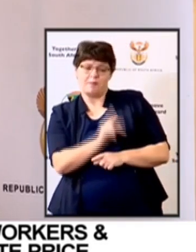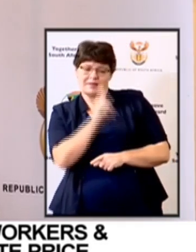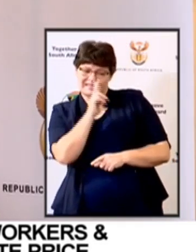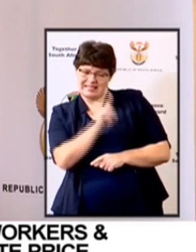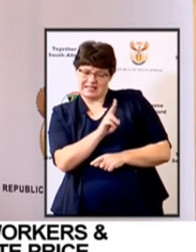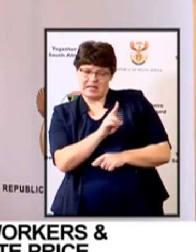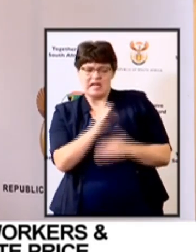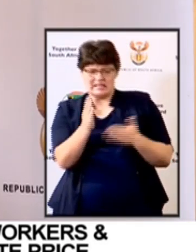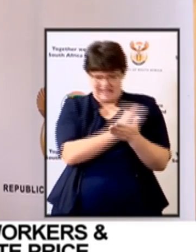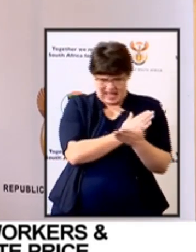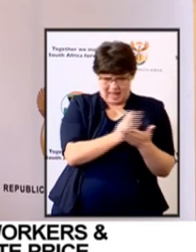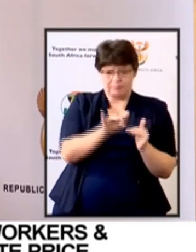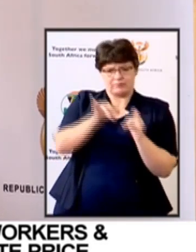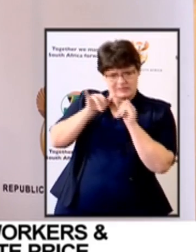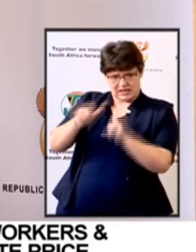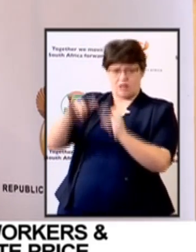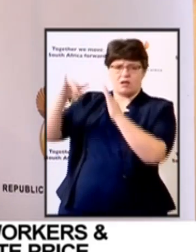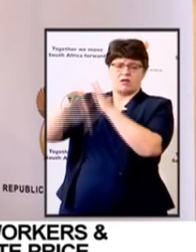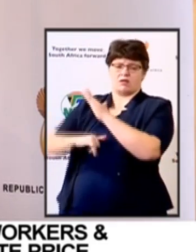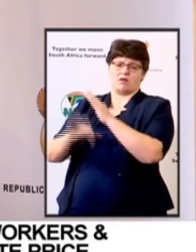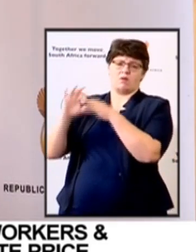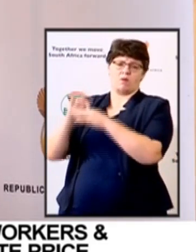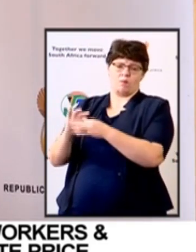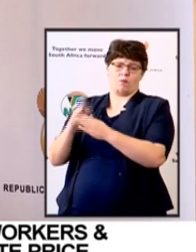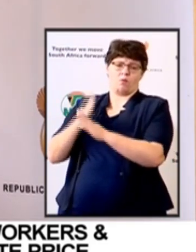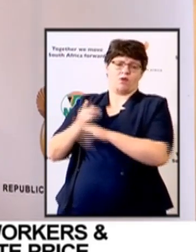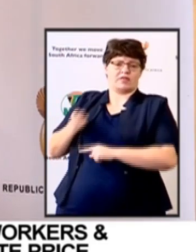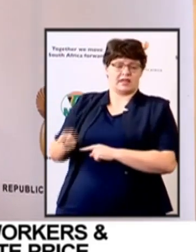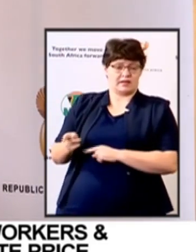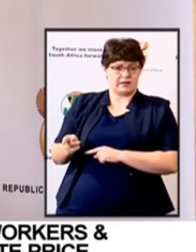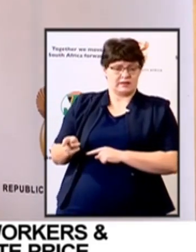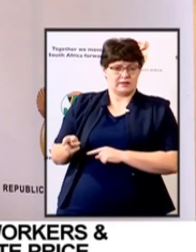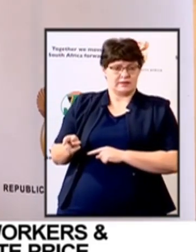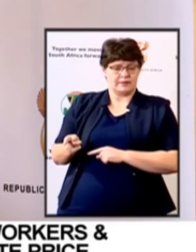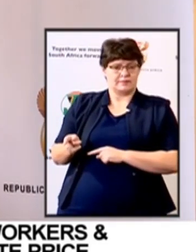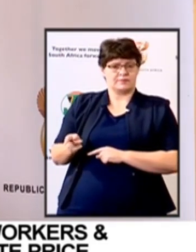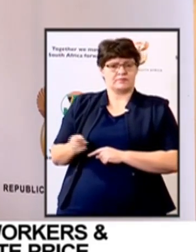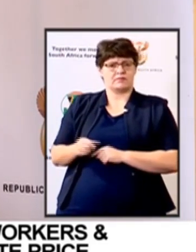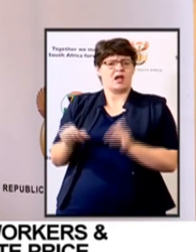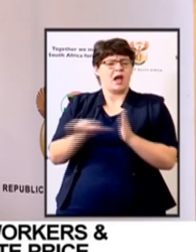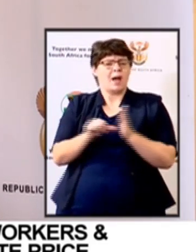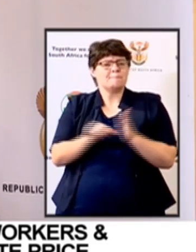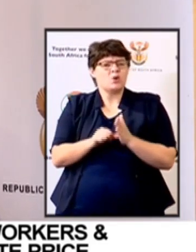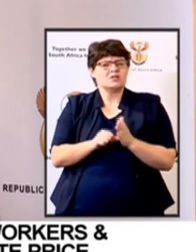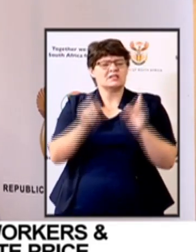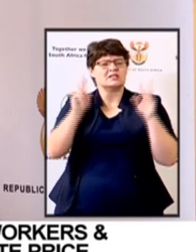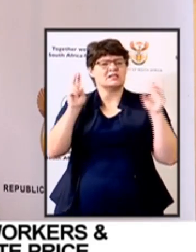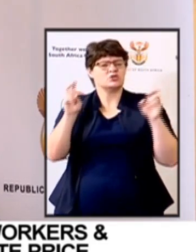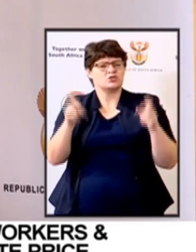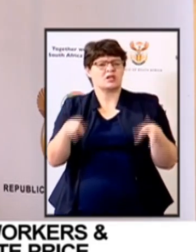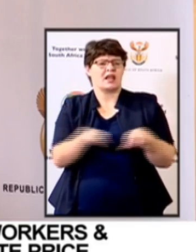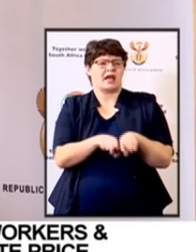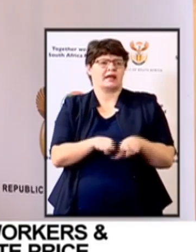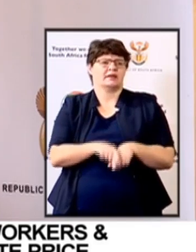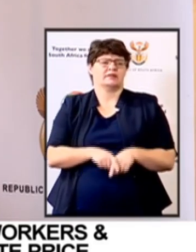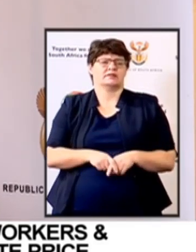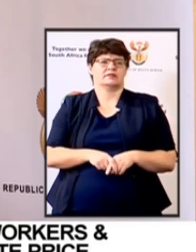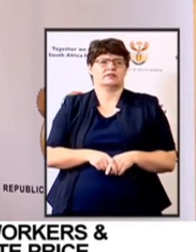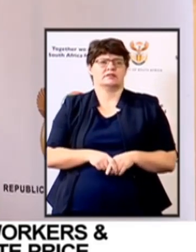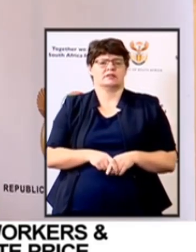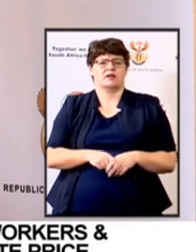from home. Care should be given on all pertinent issues, including leave arrangements